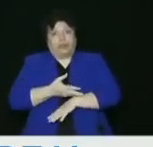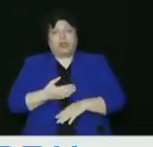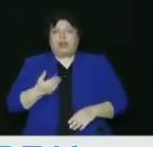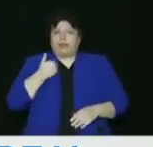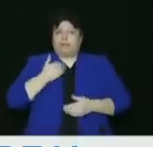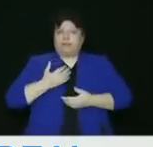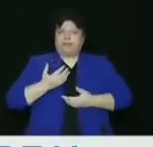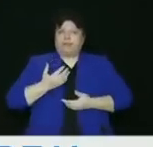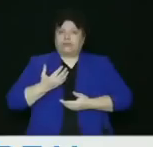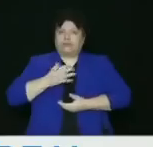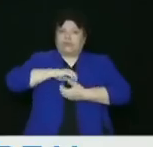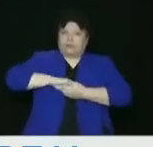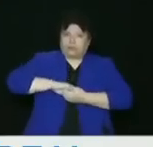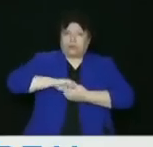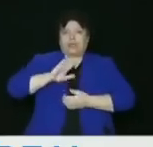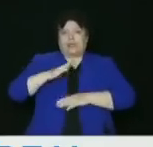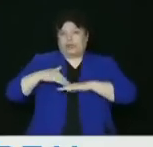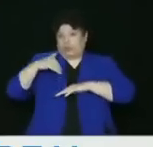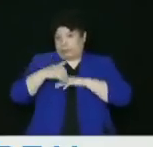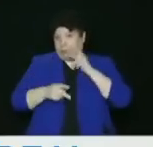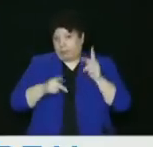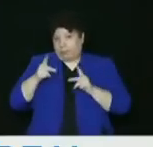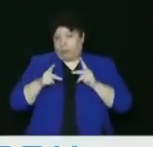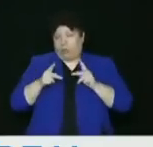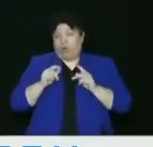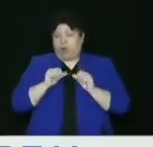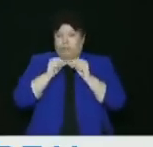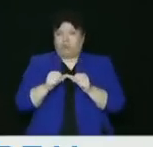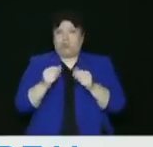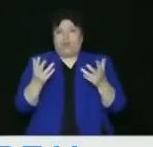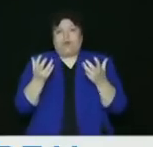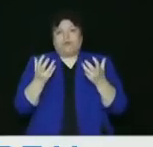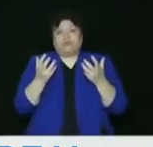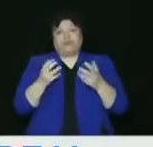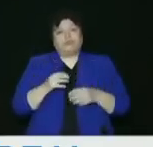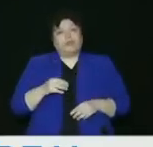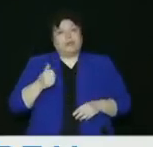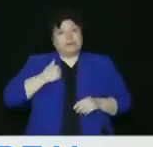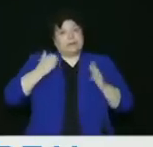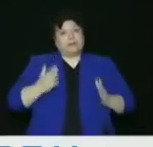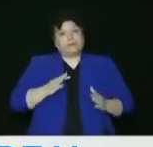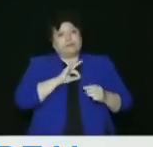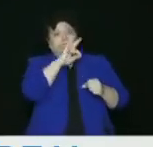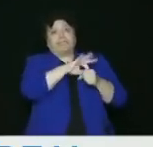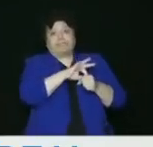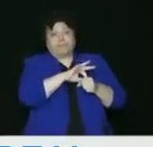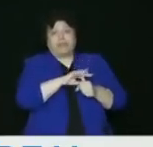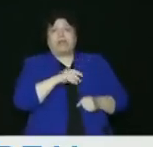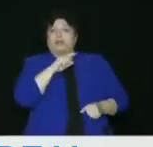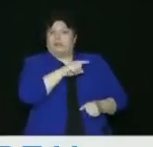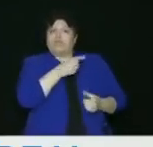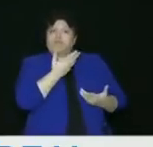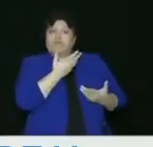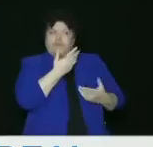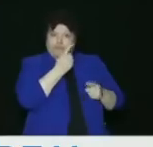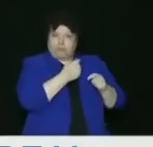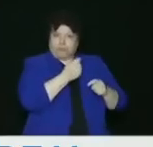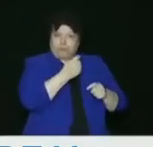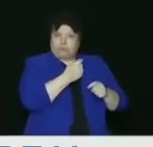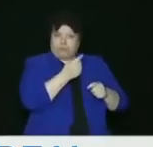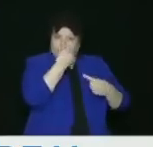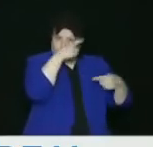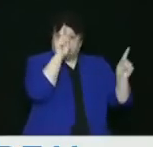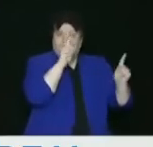with Indigenous peoples. The message from Canadians was as clear as the mandate they gave Parliament: